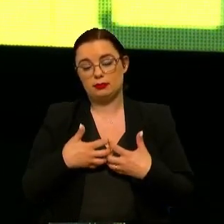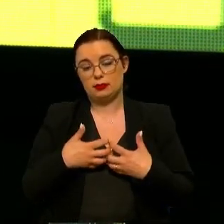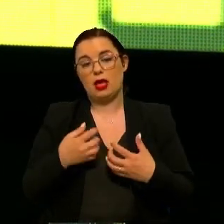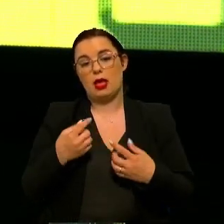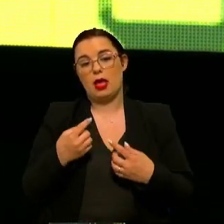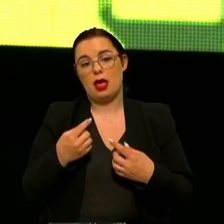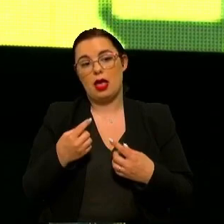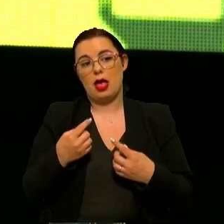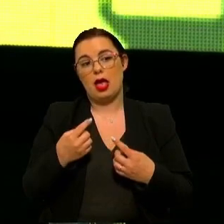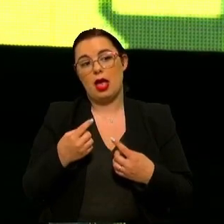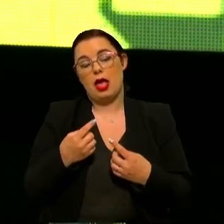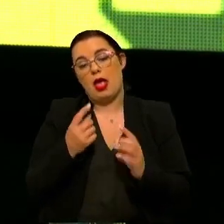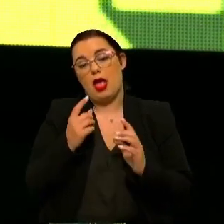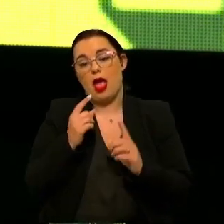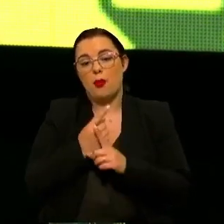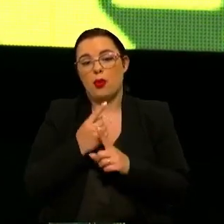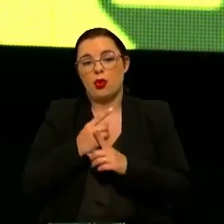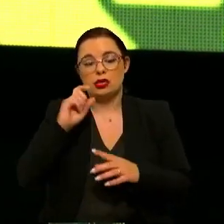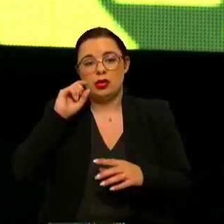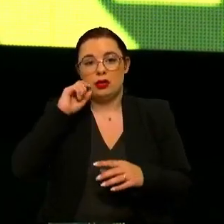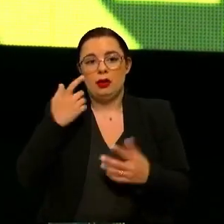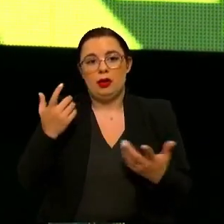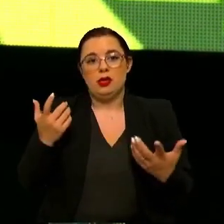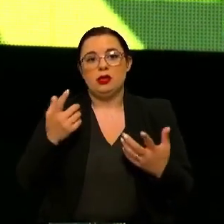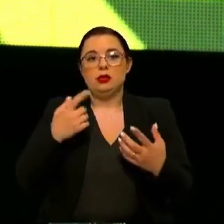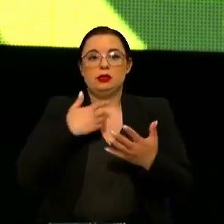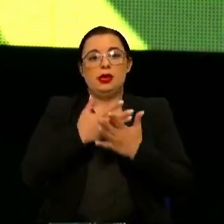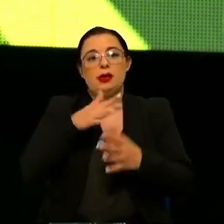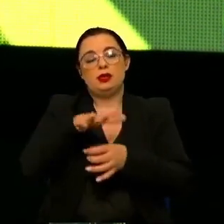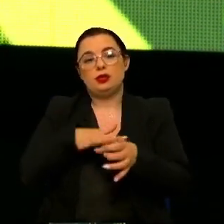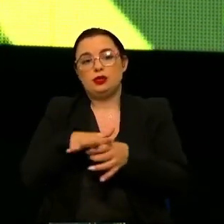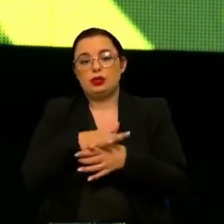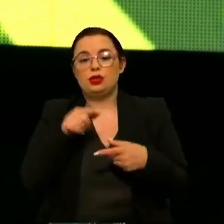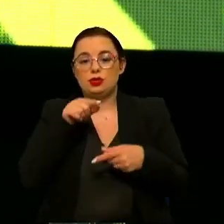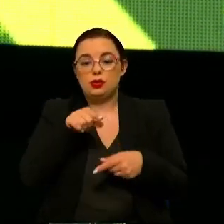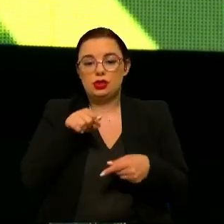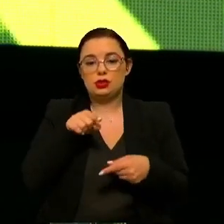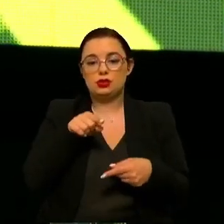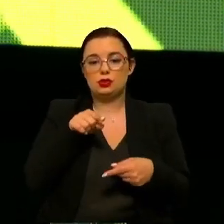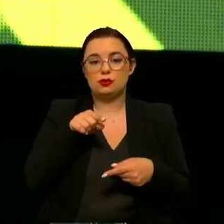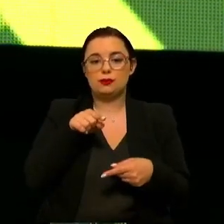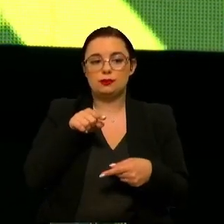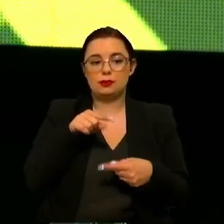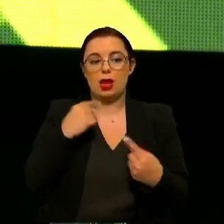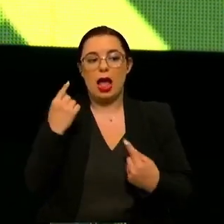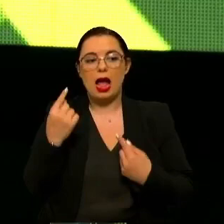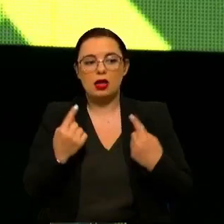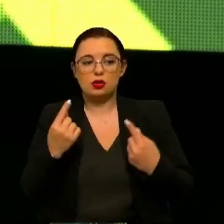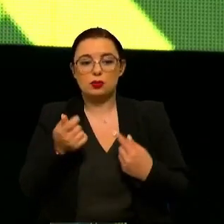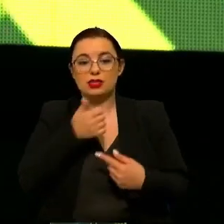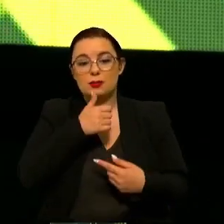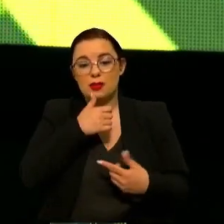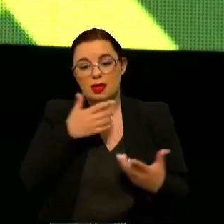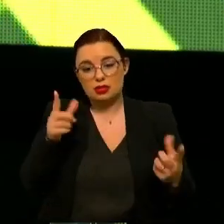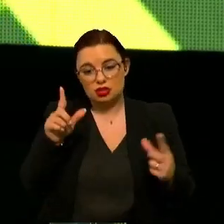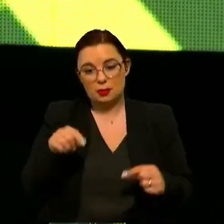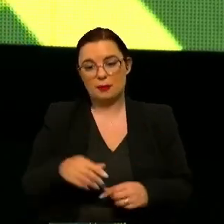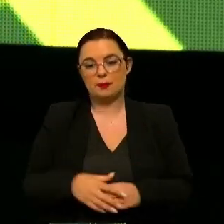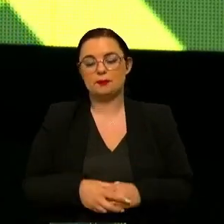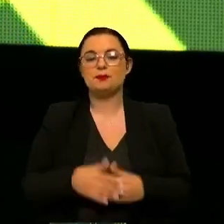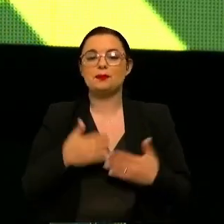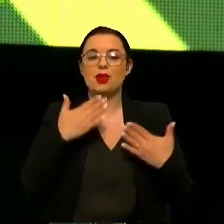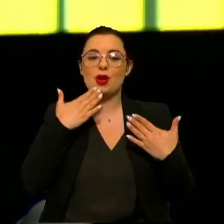This war is a factor that justifies and provides context to some of